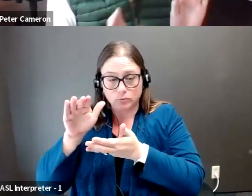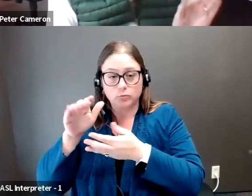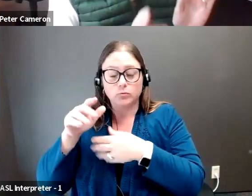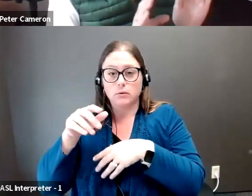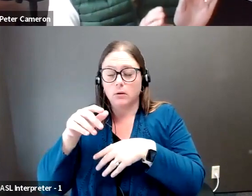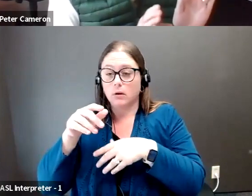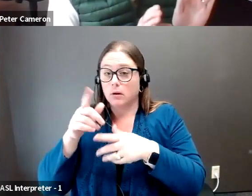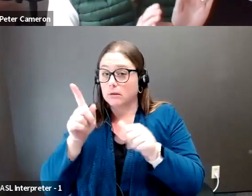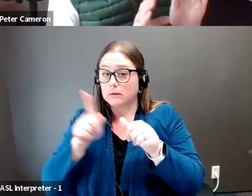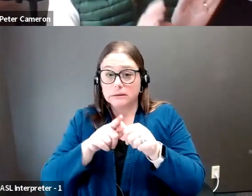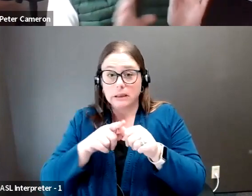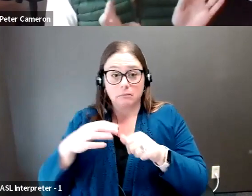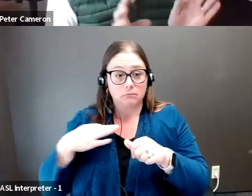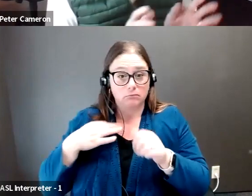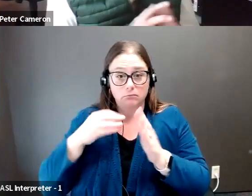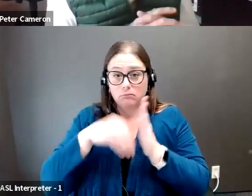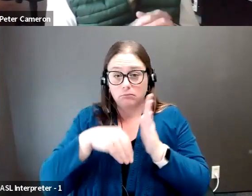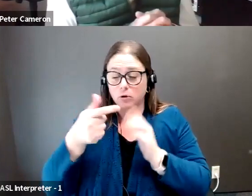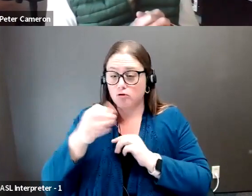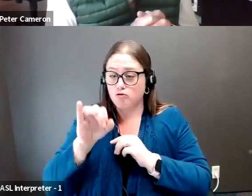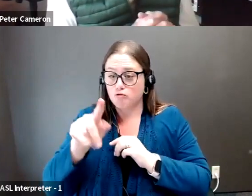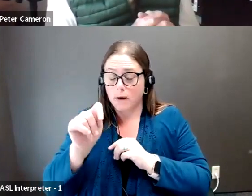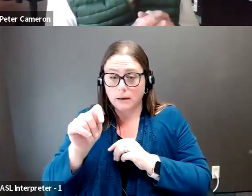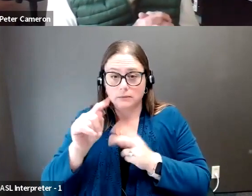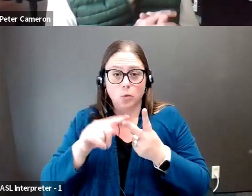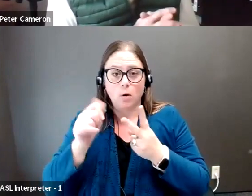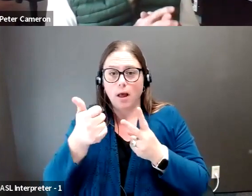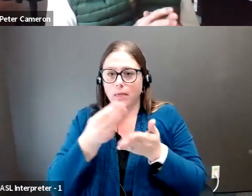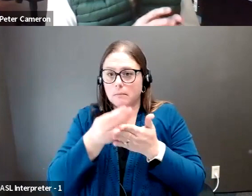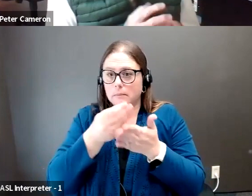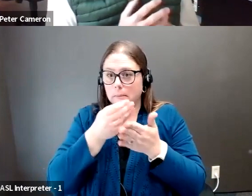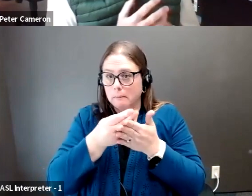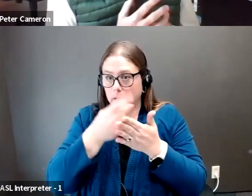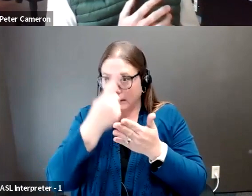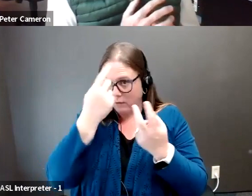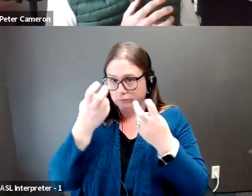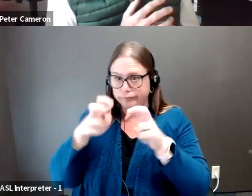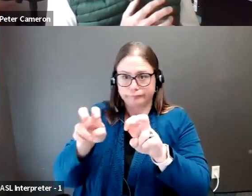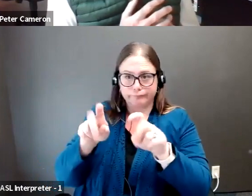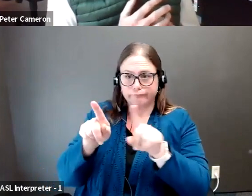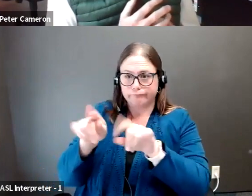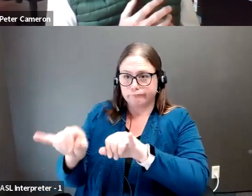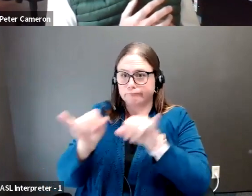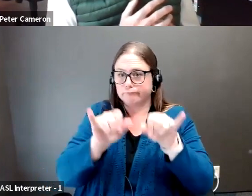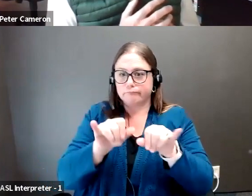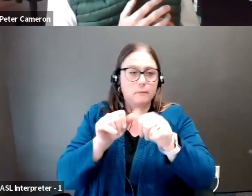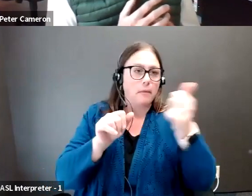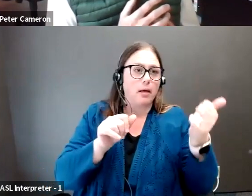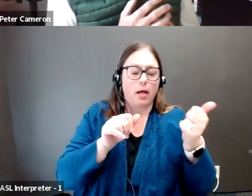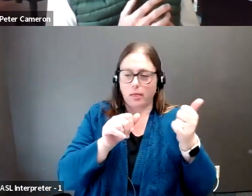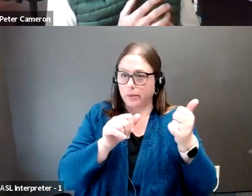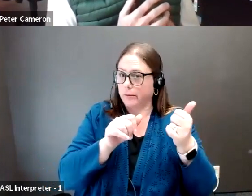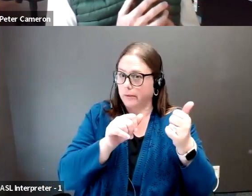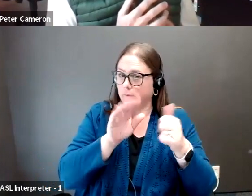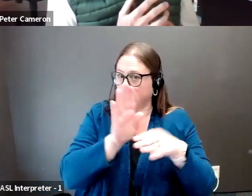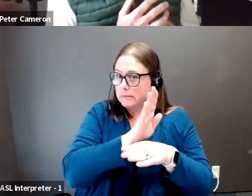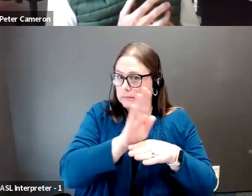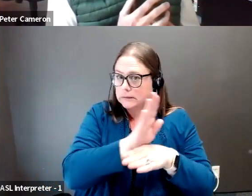stimulus that any other corporation can do. So, you know, it